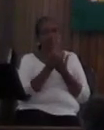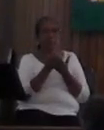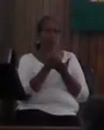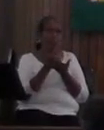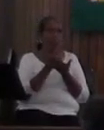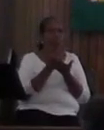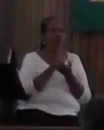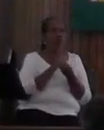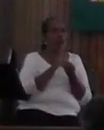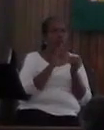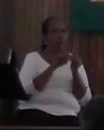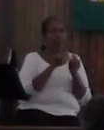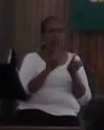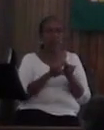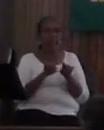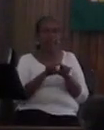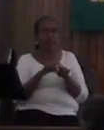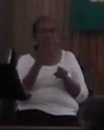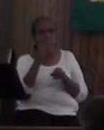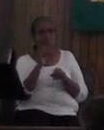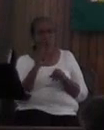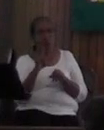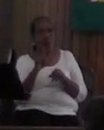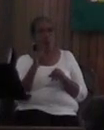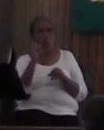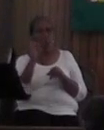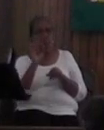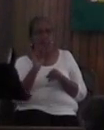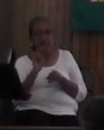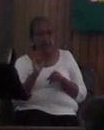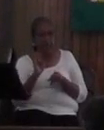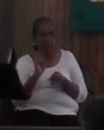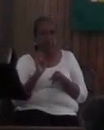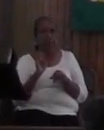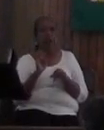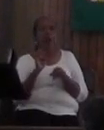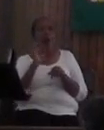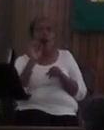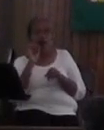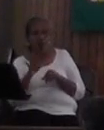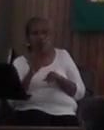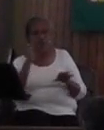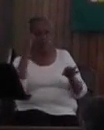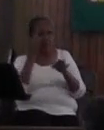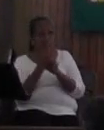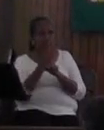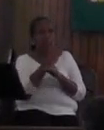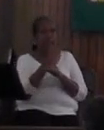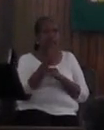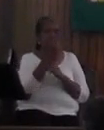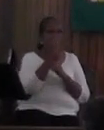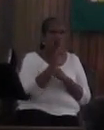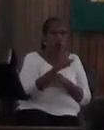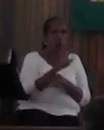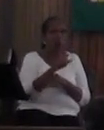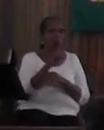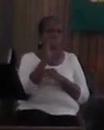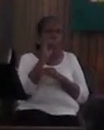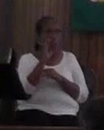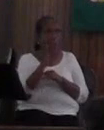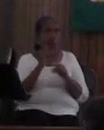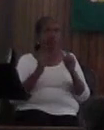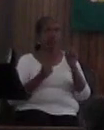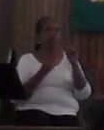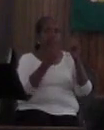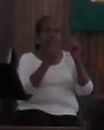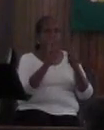to as the Hall of Fame of Faith and the Hall of Heroes. But most